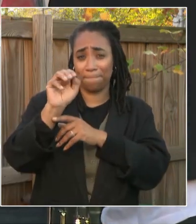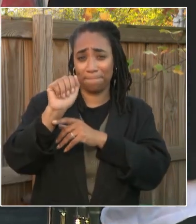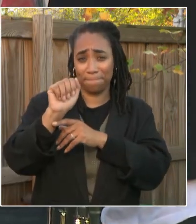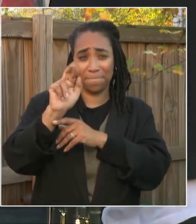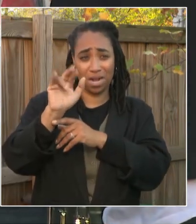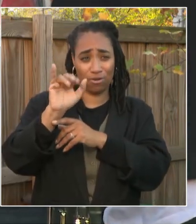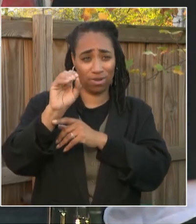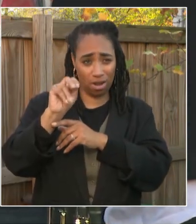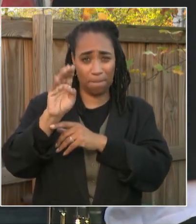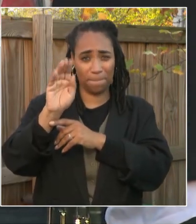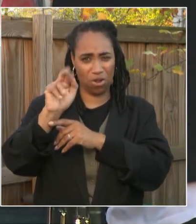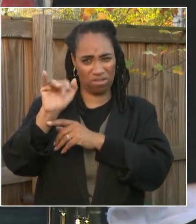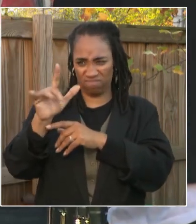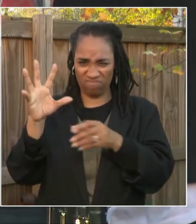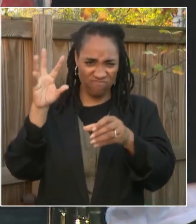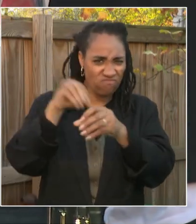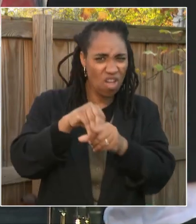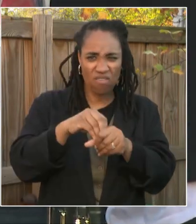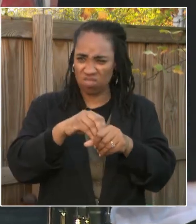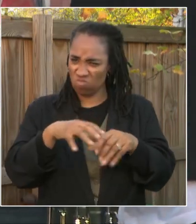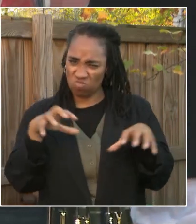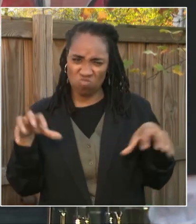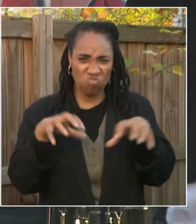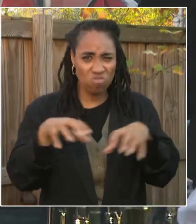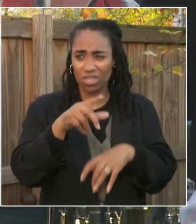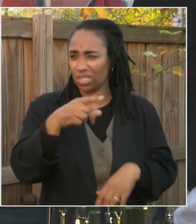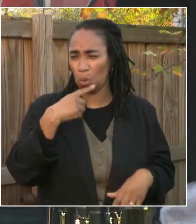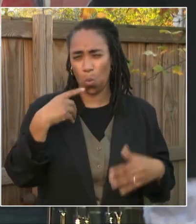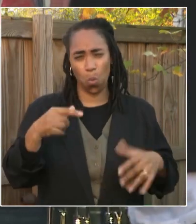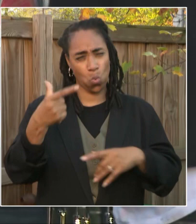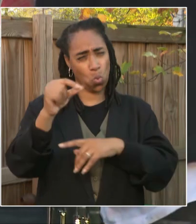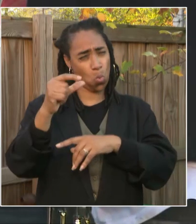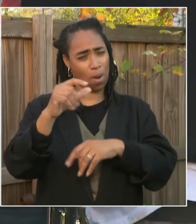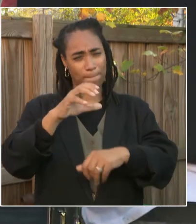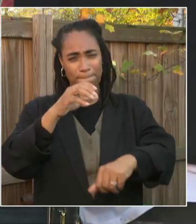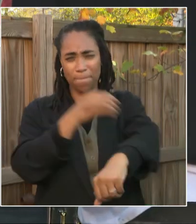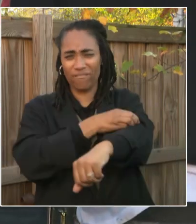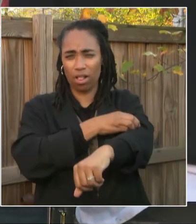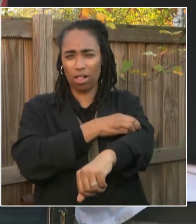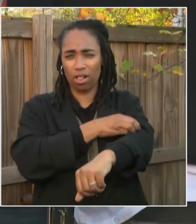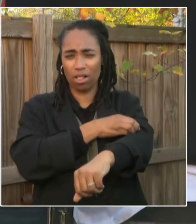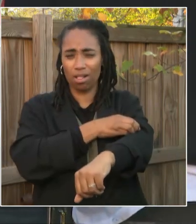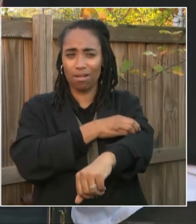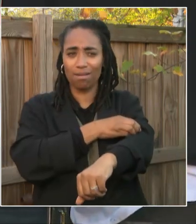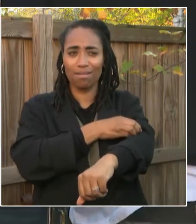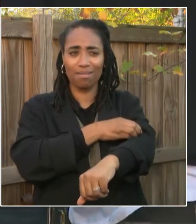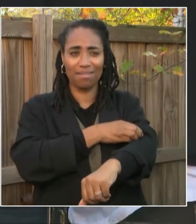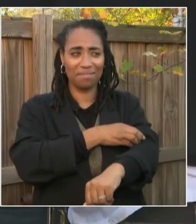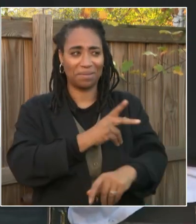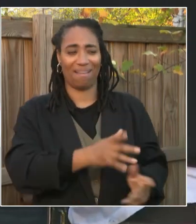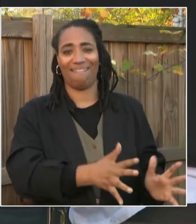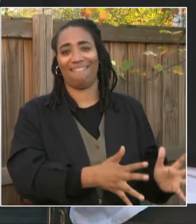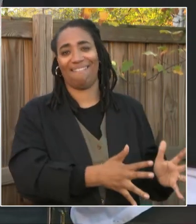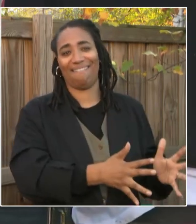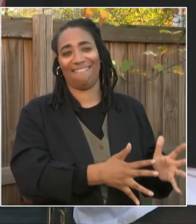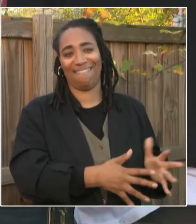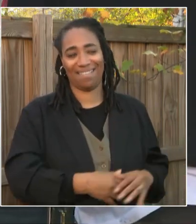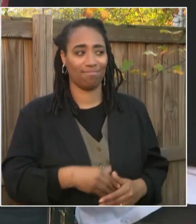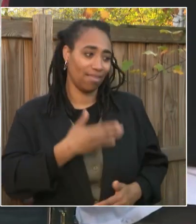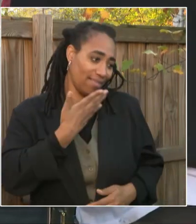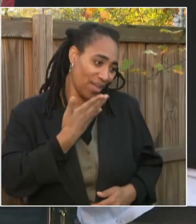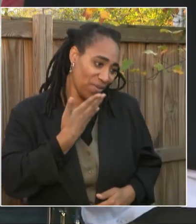And so, thank you. And so one of my great honors is to be the chief curator